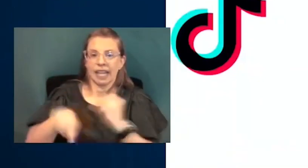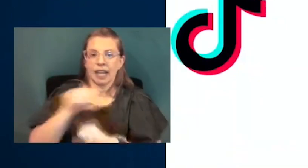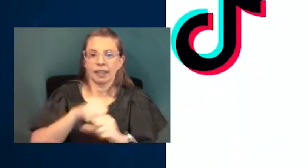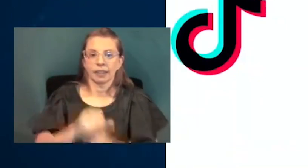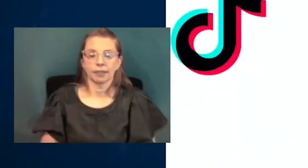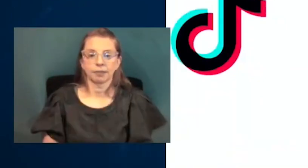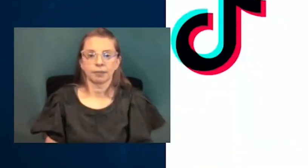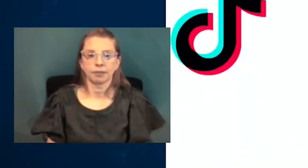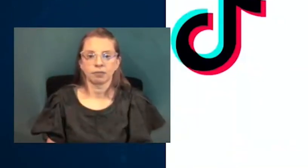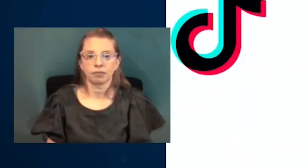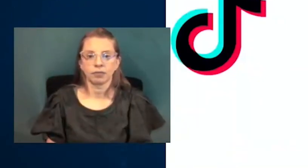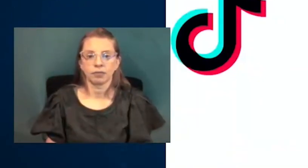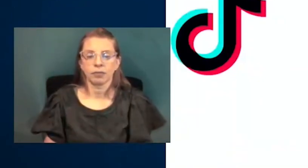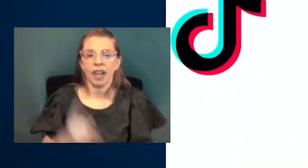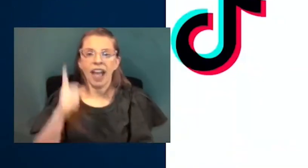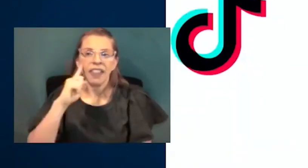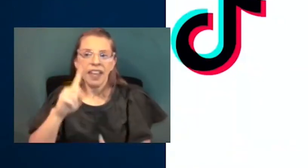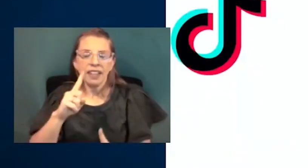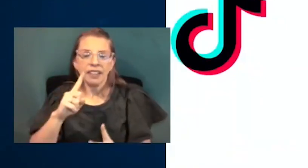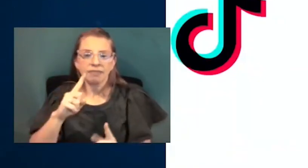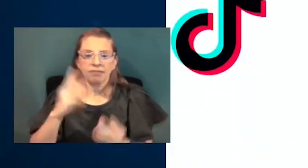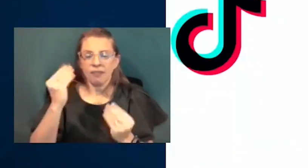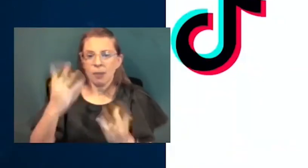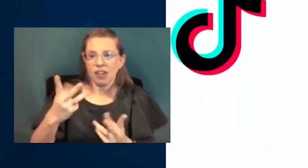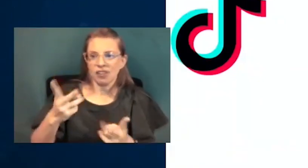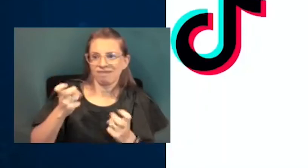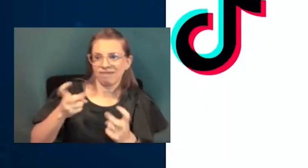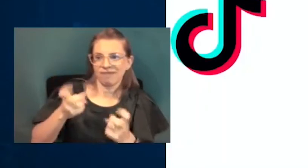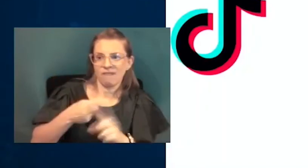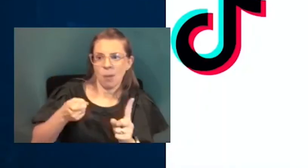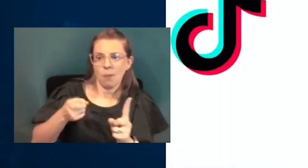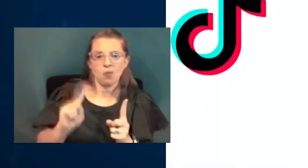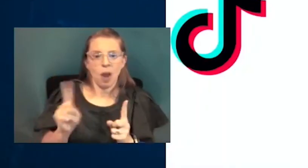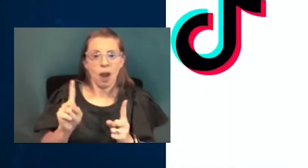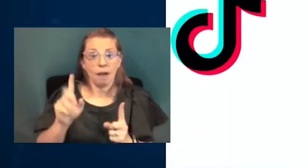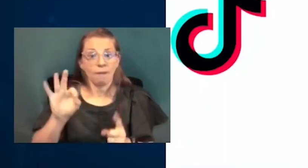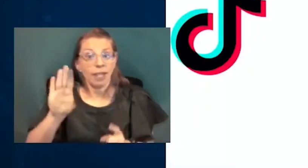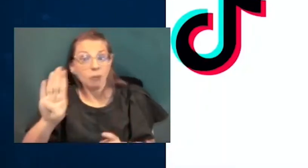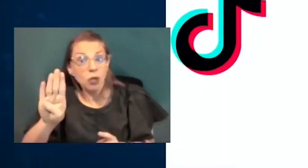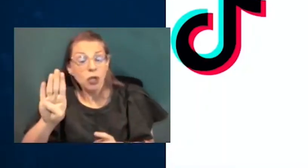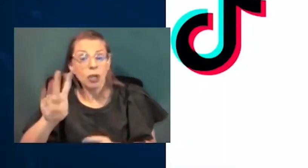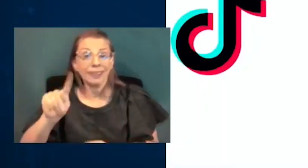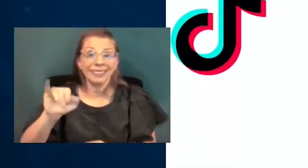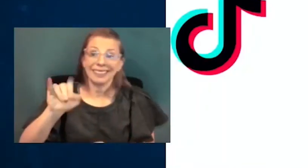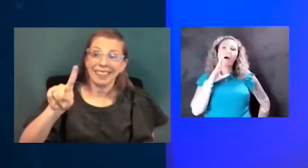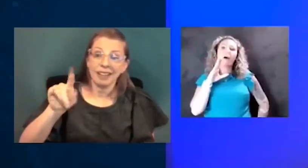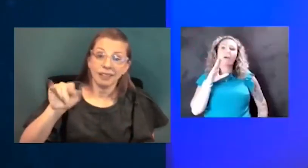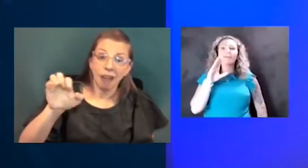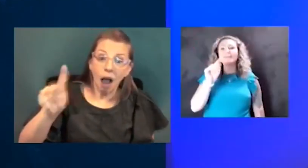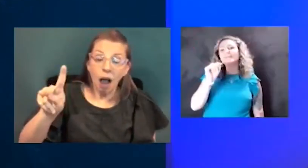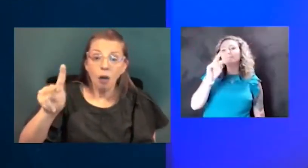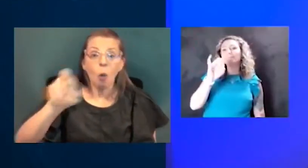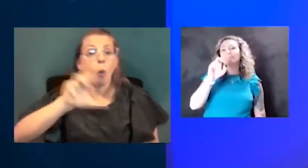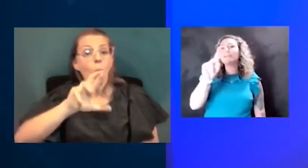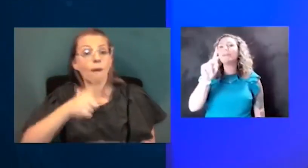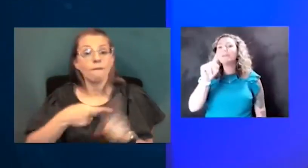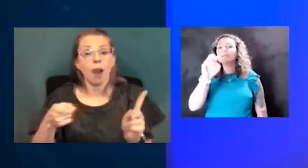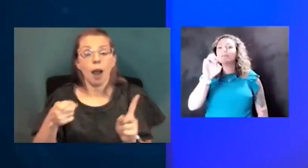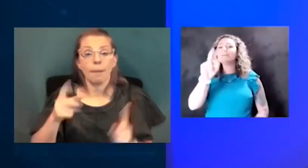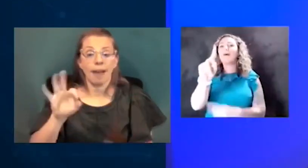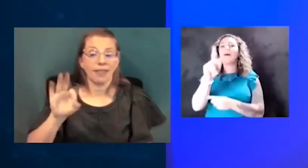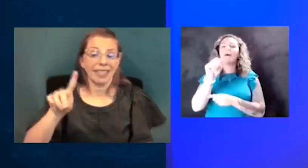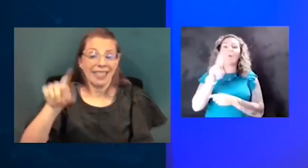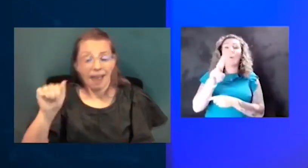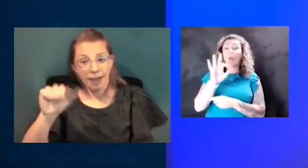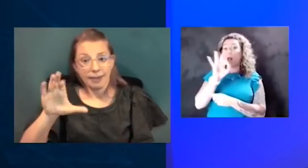I mean, I think it's all about where you want to get your information. Are you getting it from Facebook posts and TikTok, or are you getting it from the FDA, the CDC,